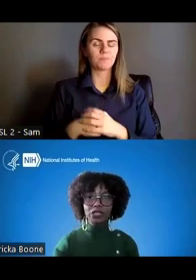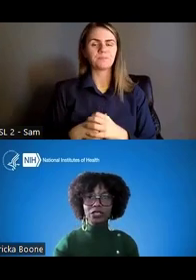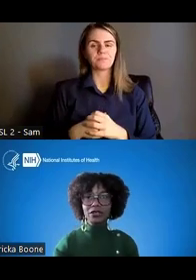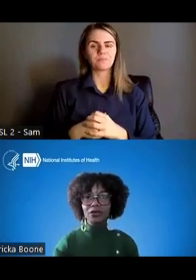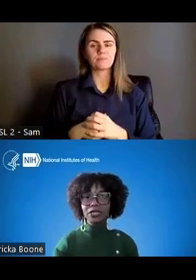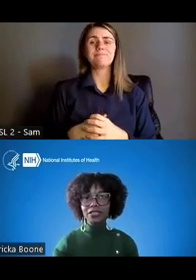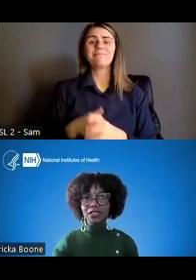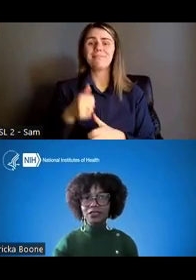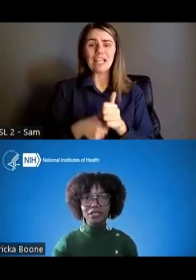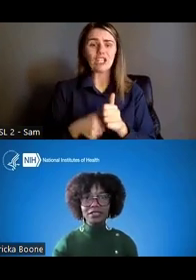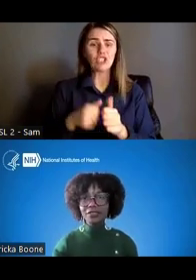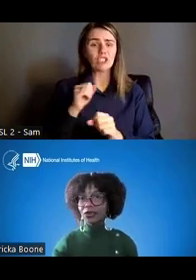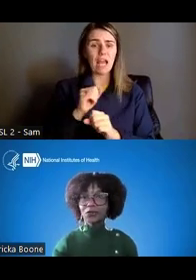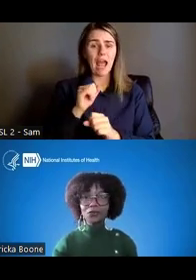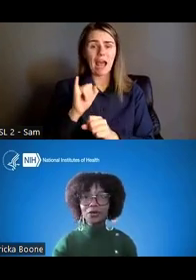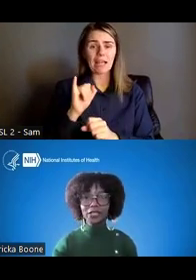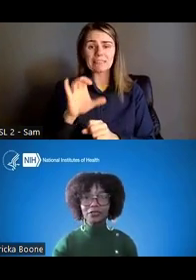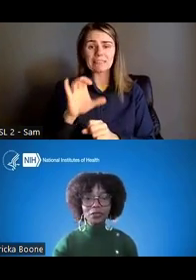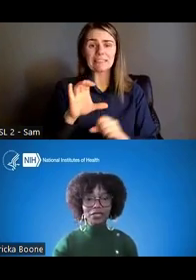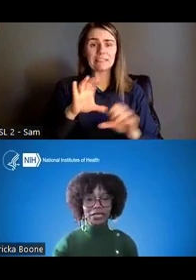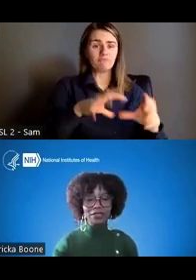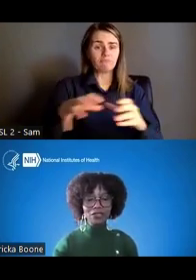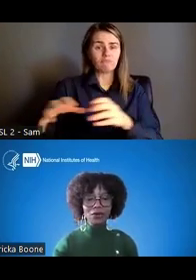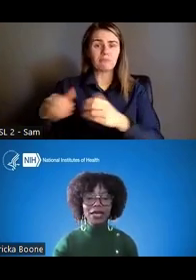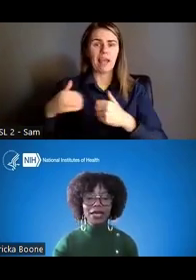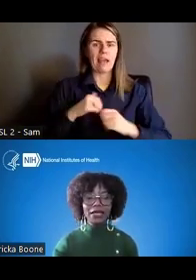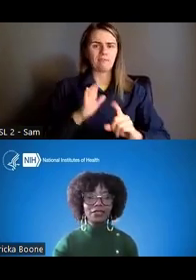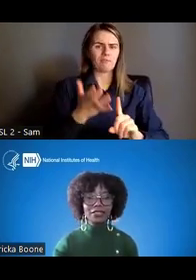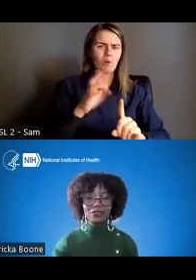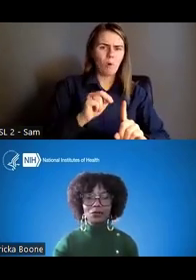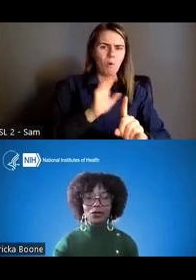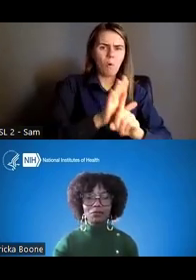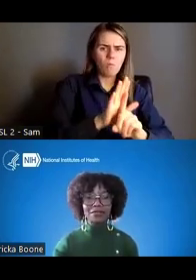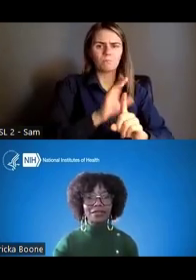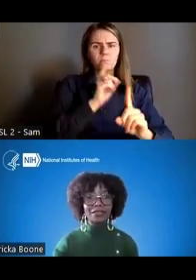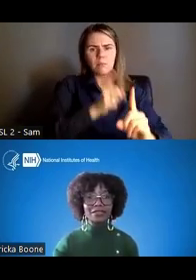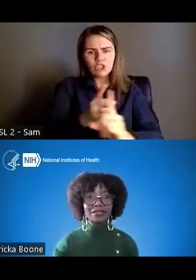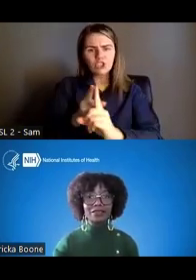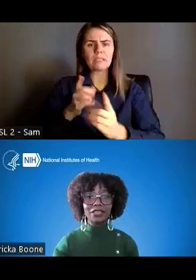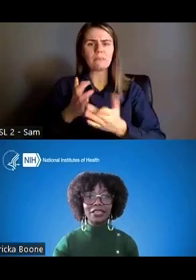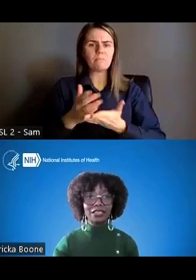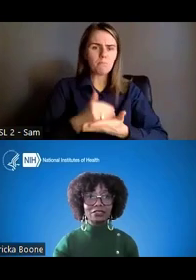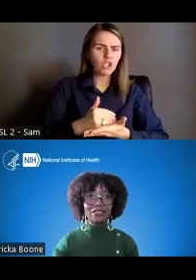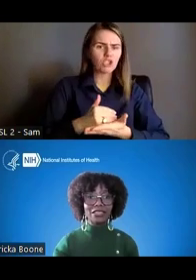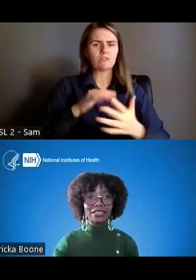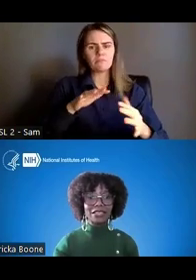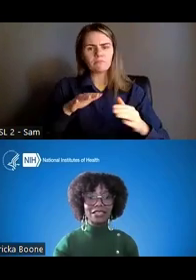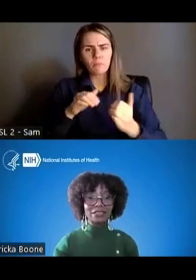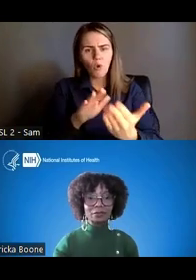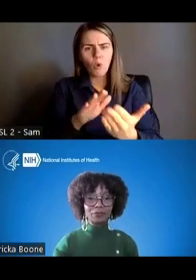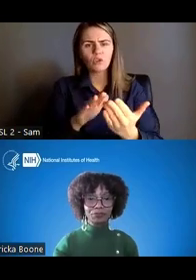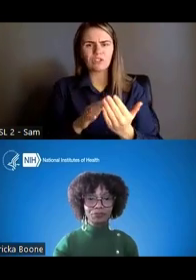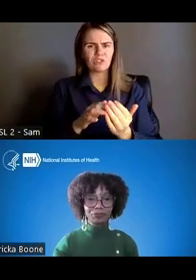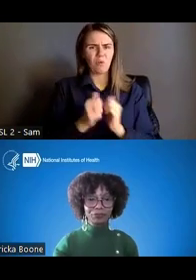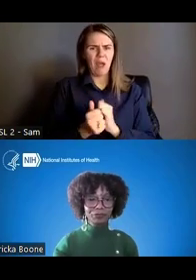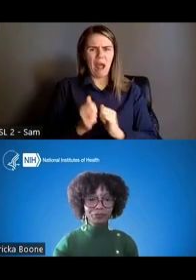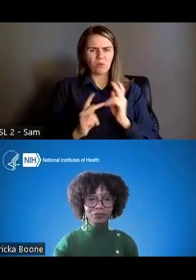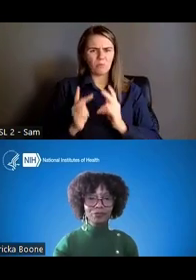own budget, its own activities, its own way of doing things. So how does everyone make sense of any of these things?